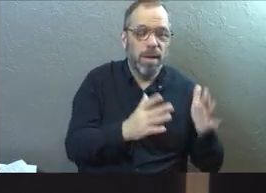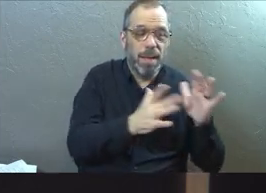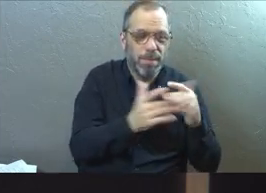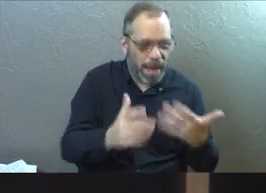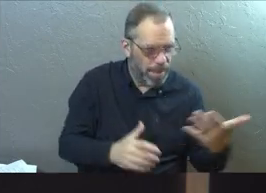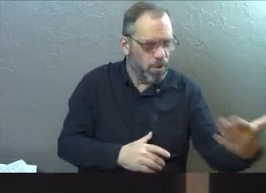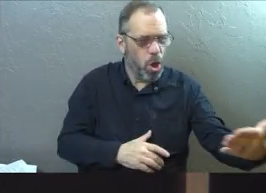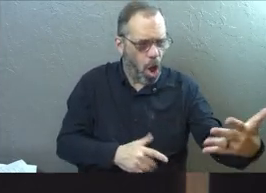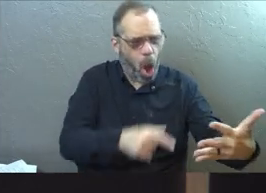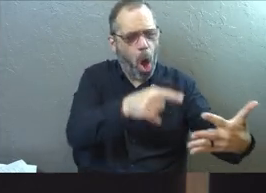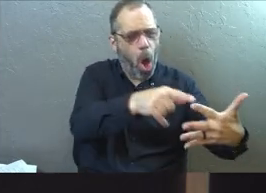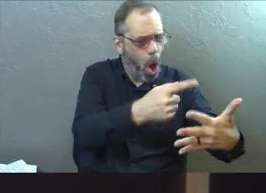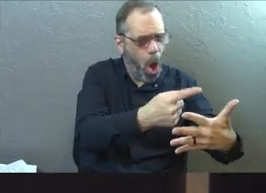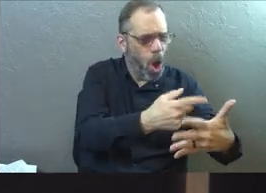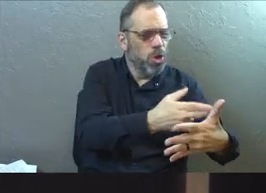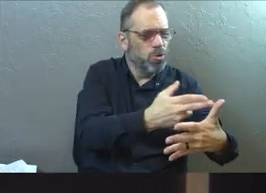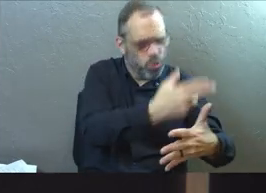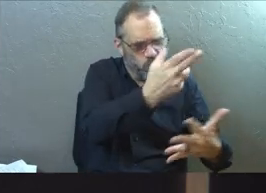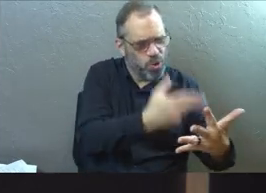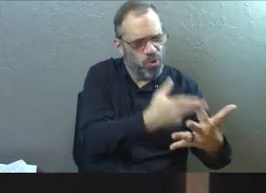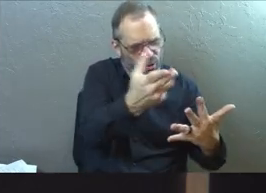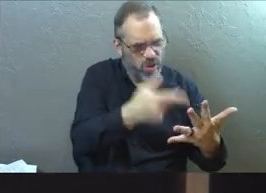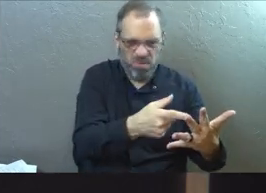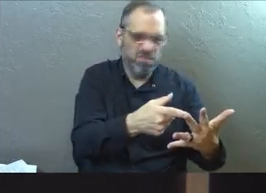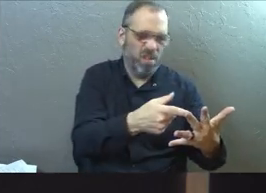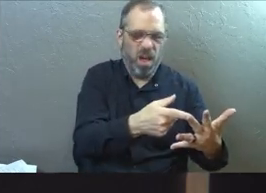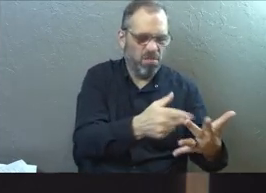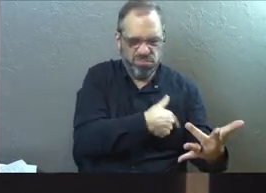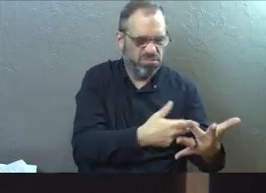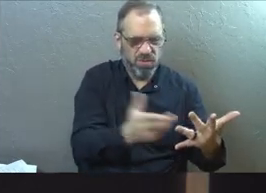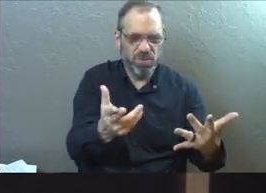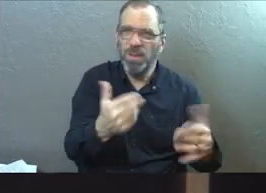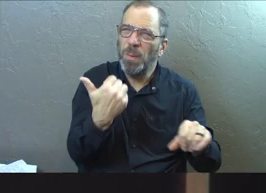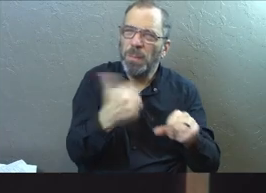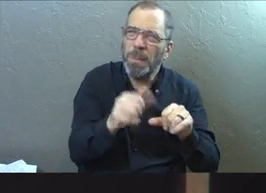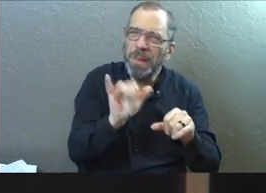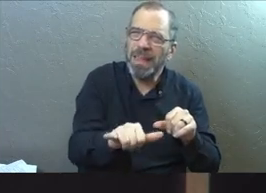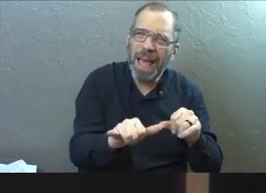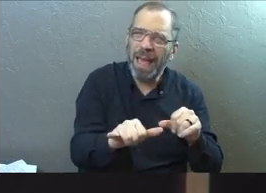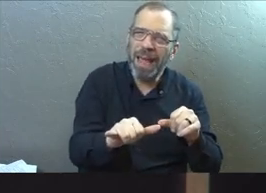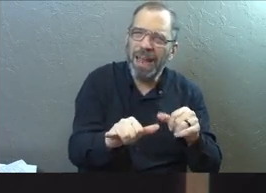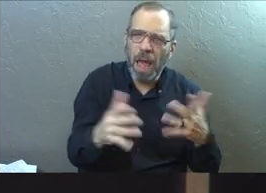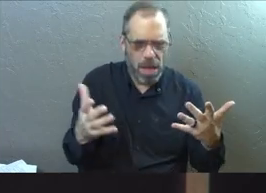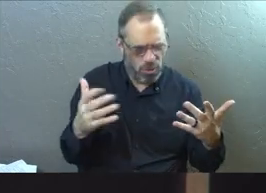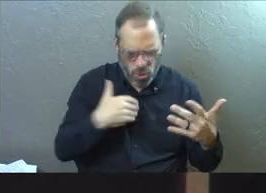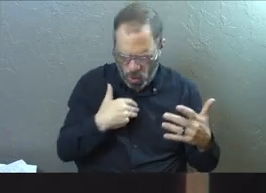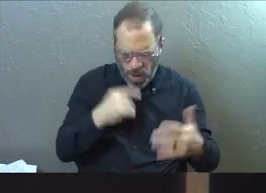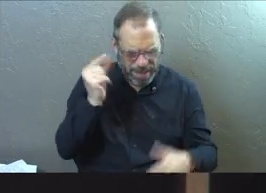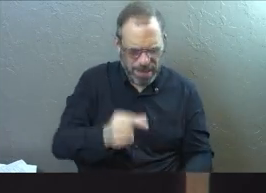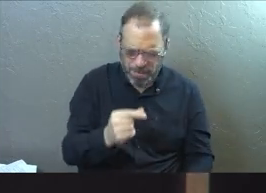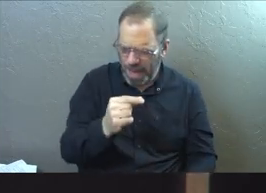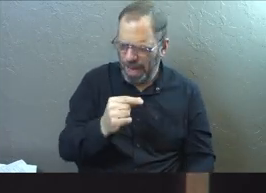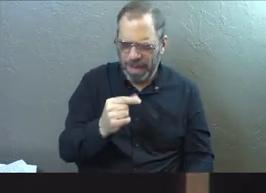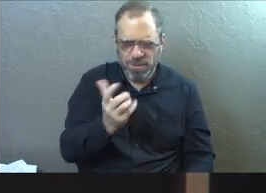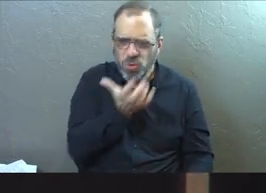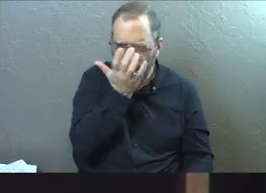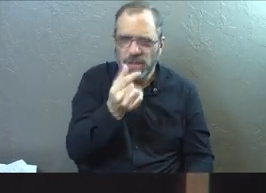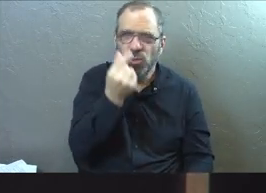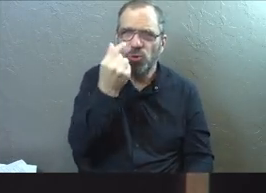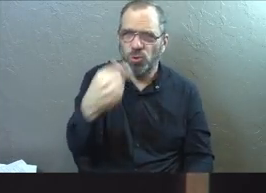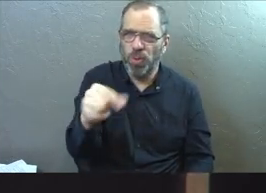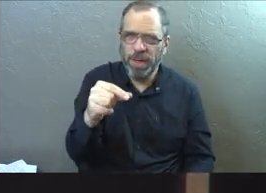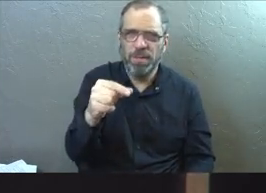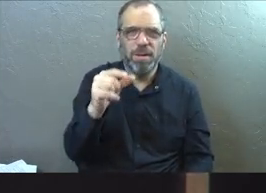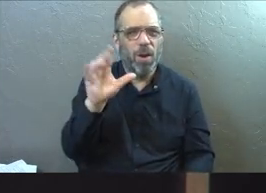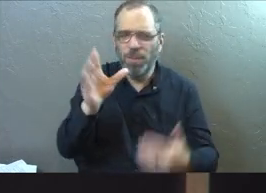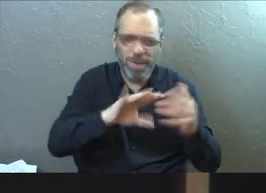God has said and we go, this is the truth. And it's like, brother, he was just telling you that the grass was green in that time. You know what I mean? It's like, what does that have do with me? It means I've got to have my grass green at home. You should. You